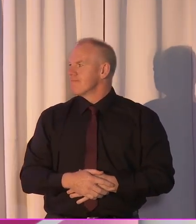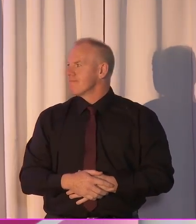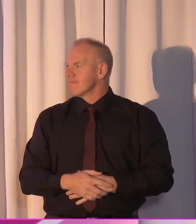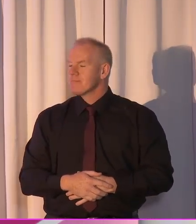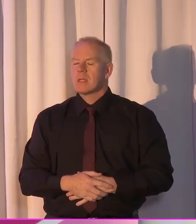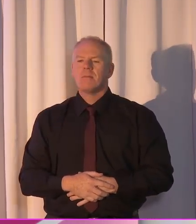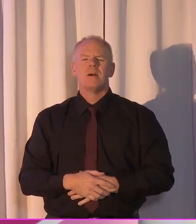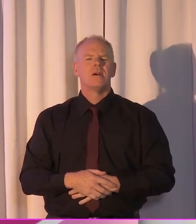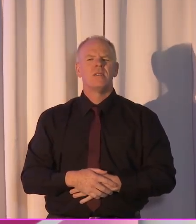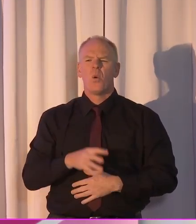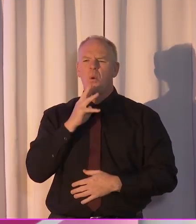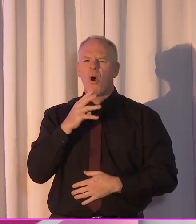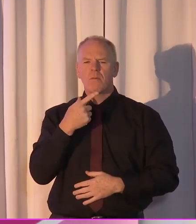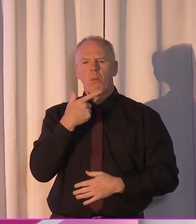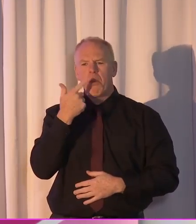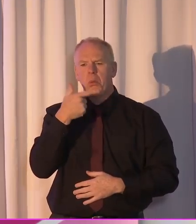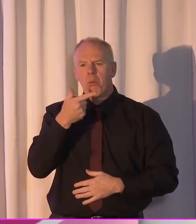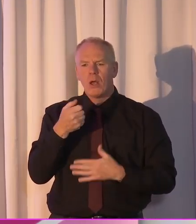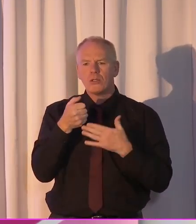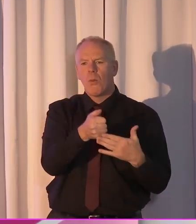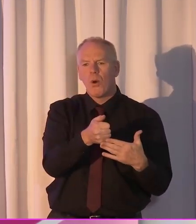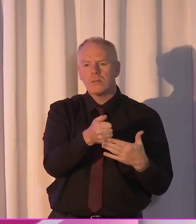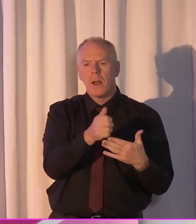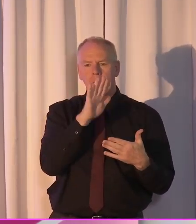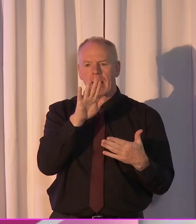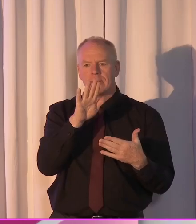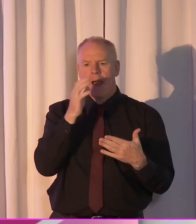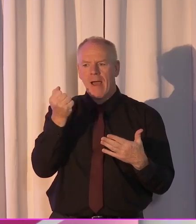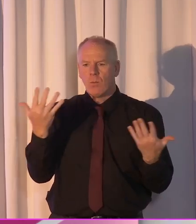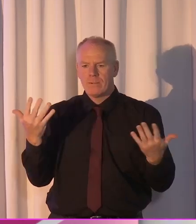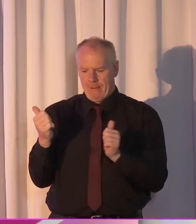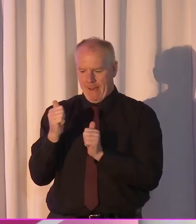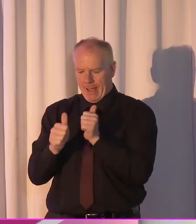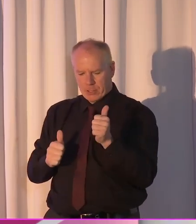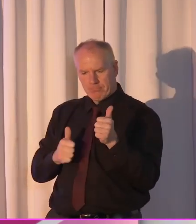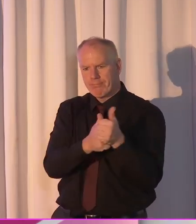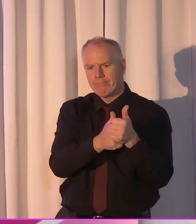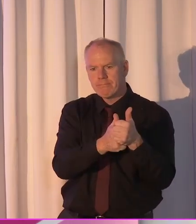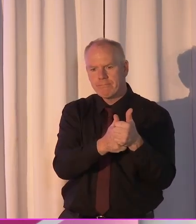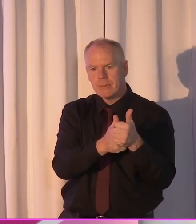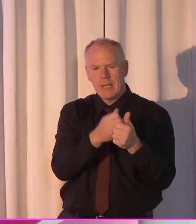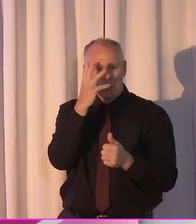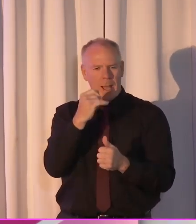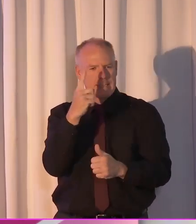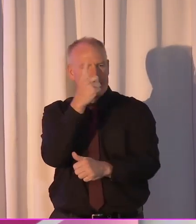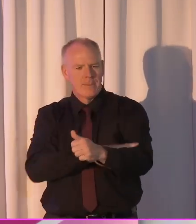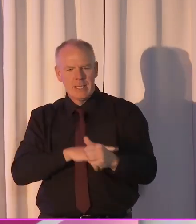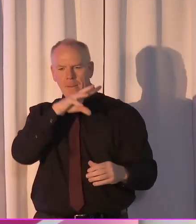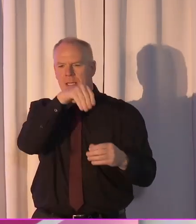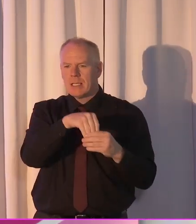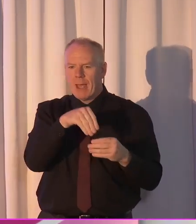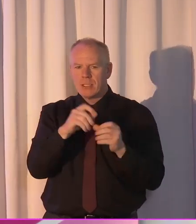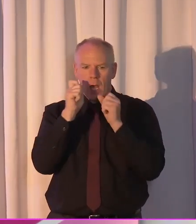But words of support must be matched by action. That is why Disability Participation and Awareness